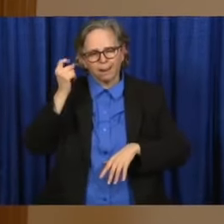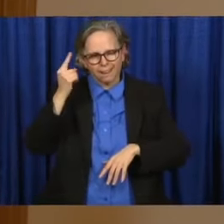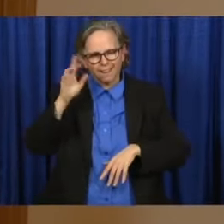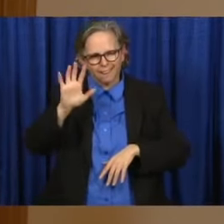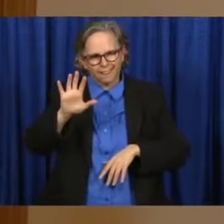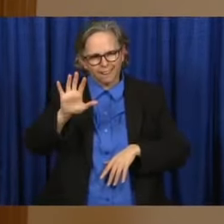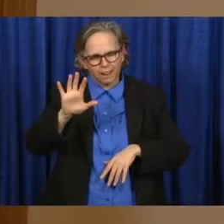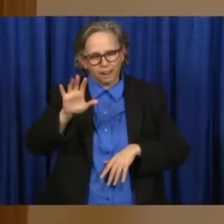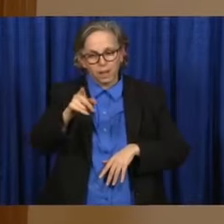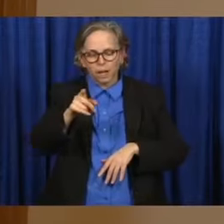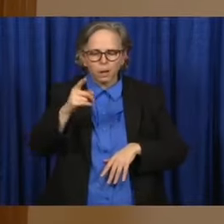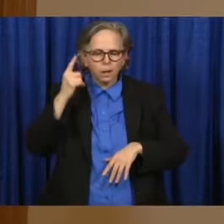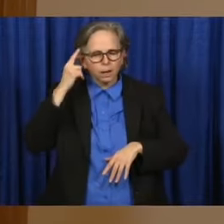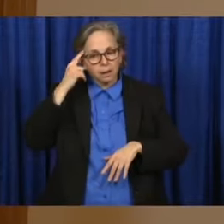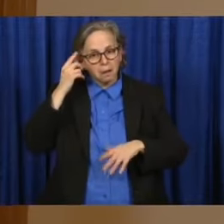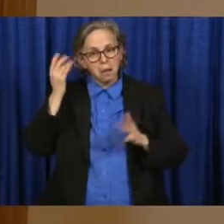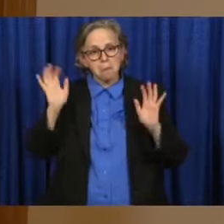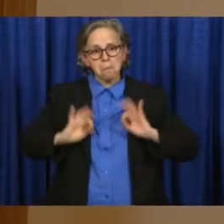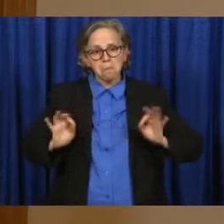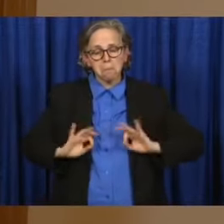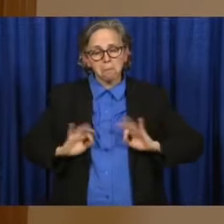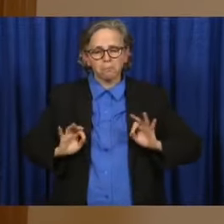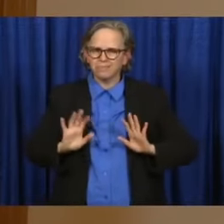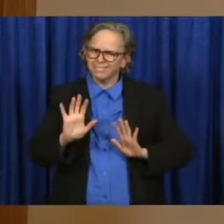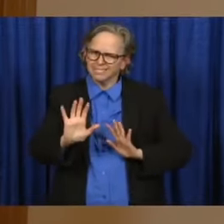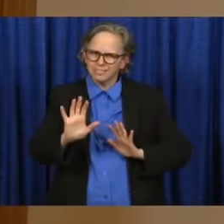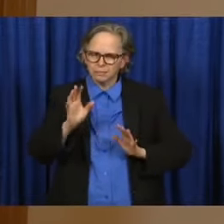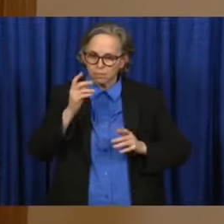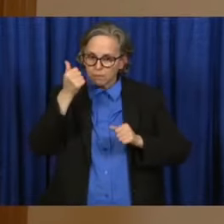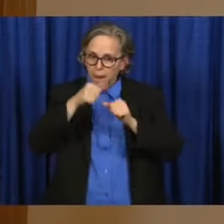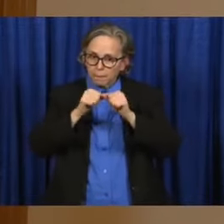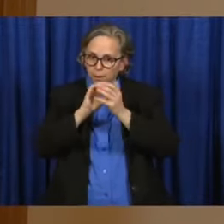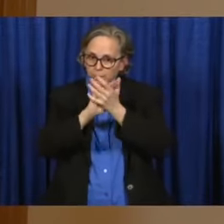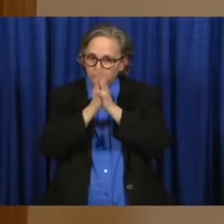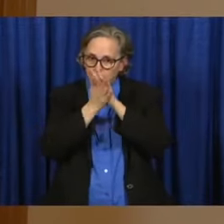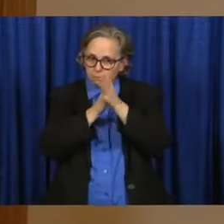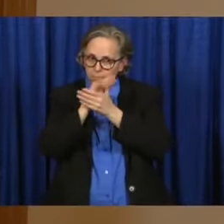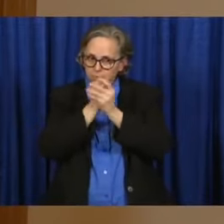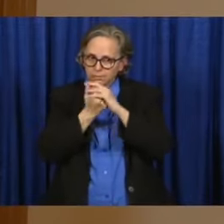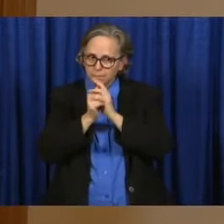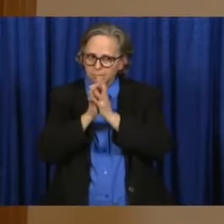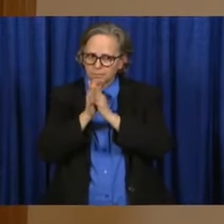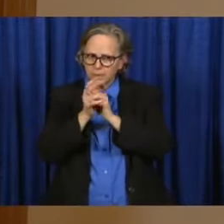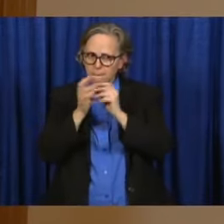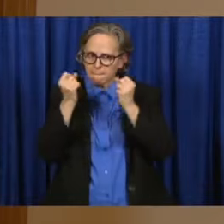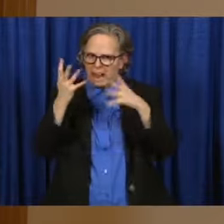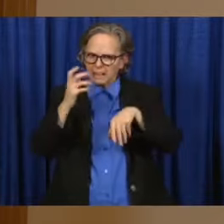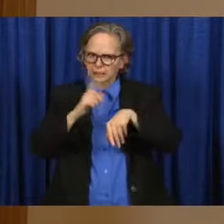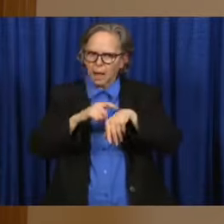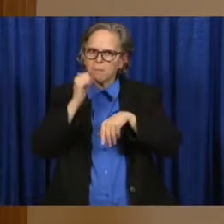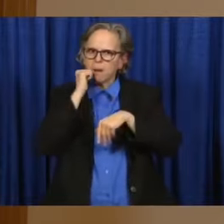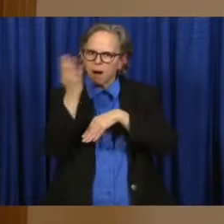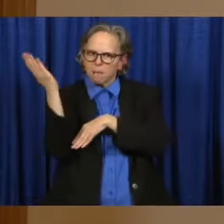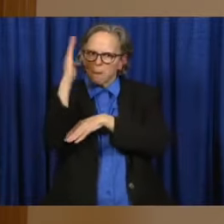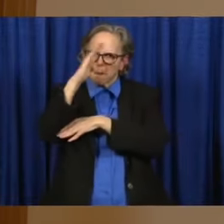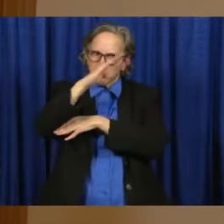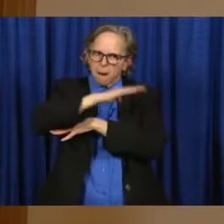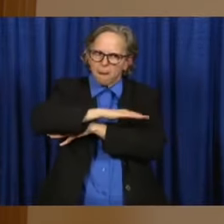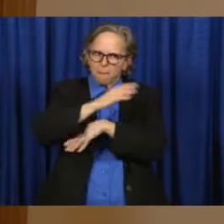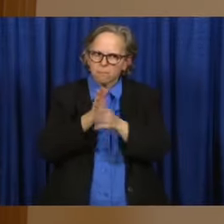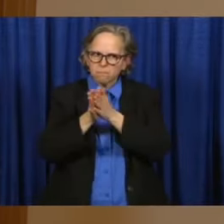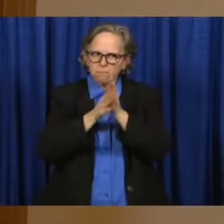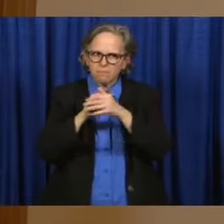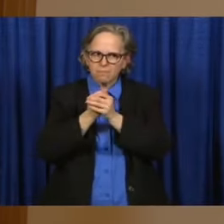basics. Washing your hands makes a tremendous difference. You should be doing it multiple times a day, and you should be using